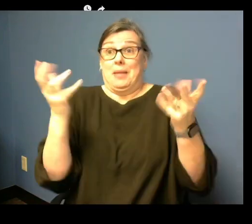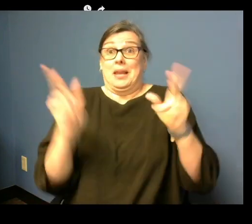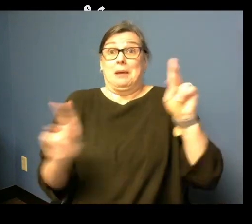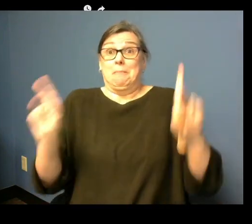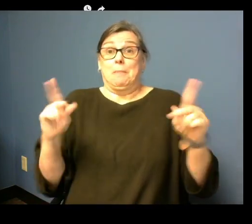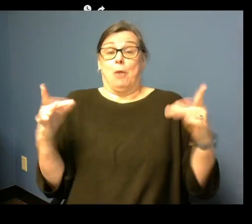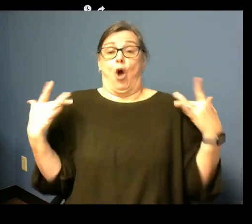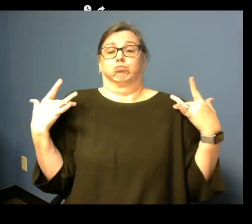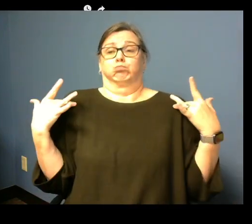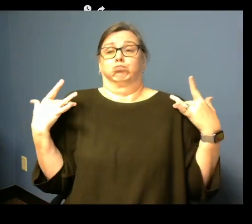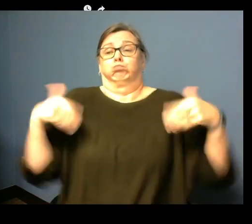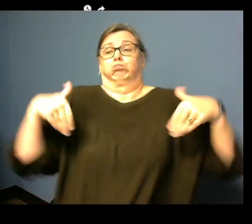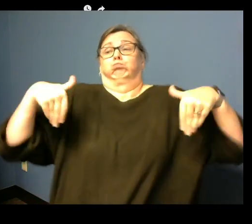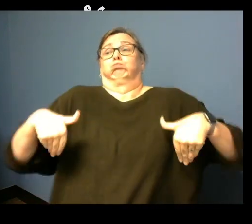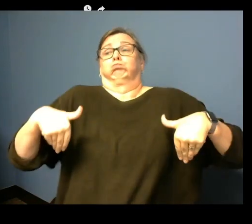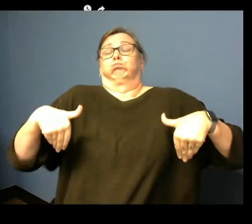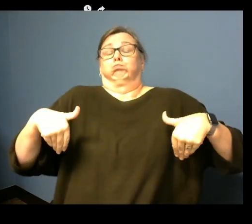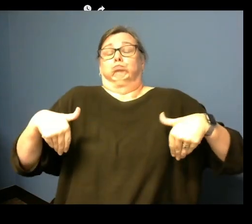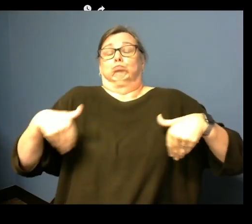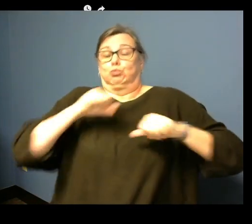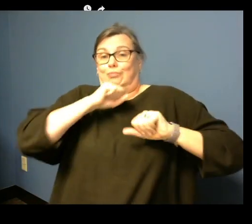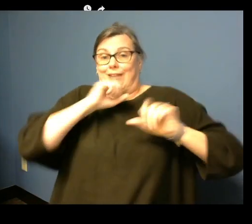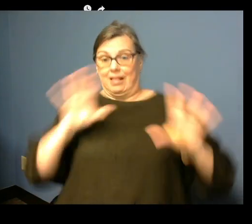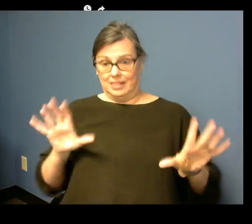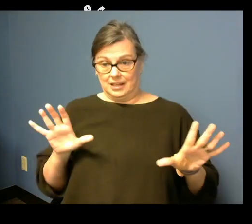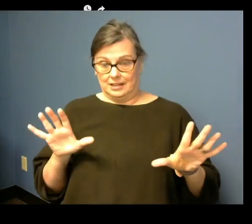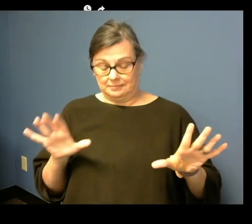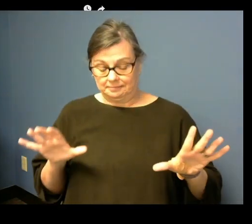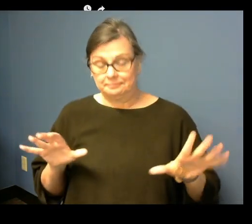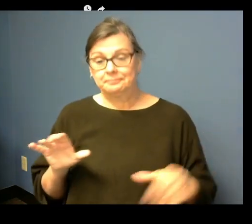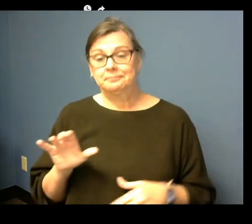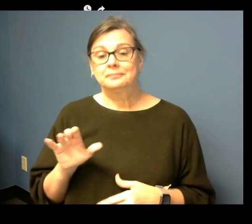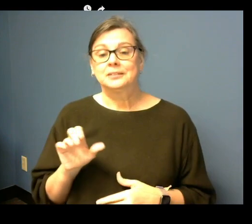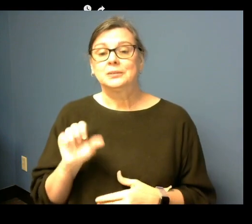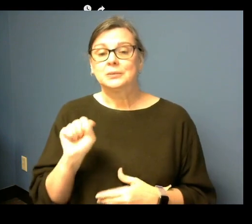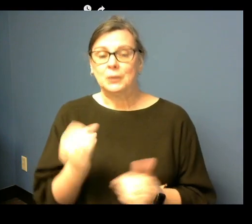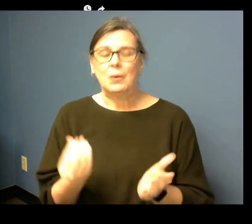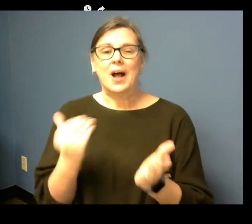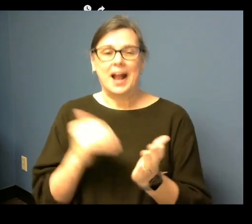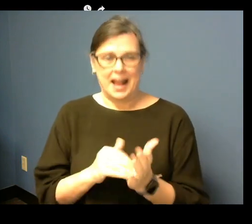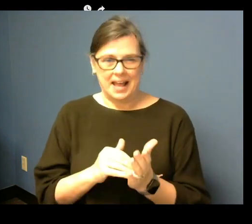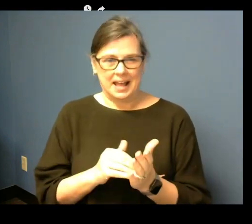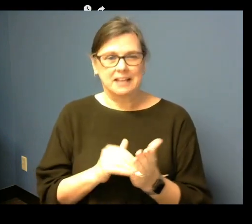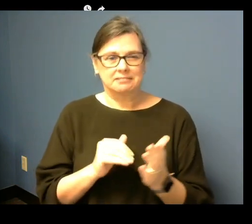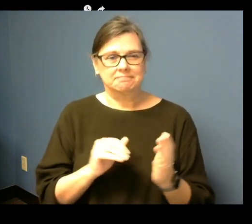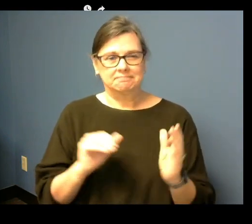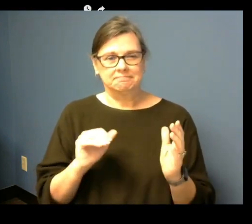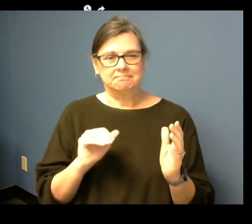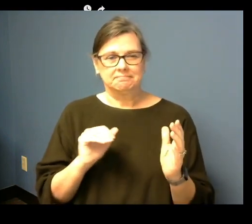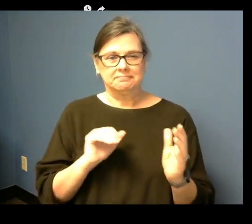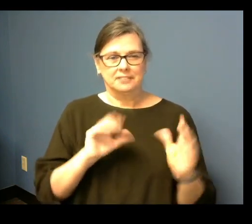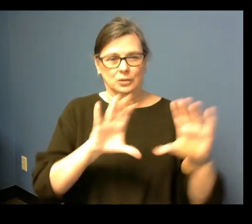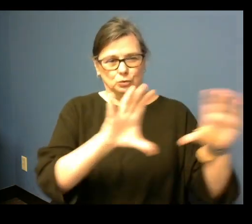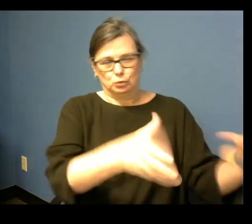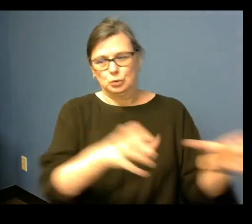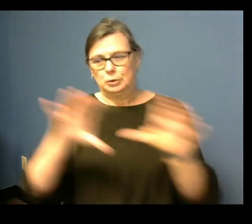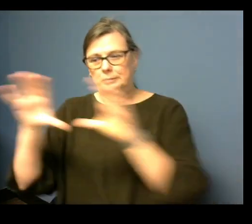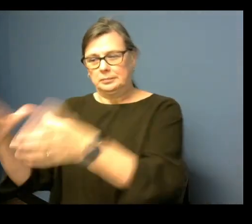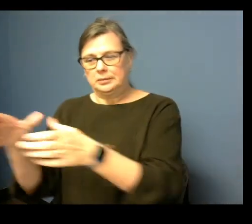some films on the populist, and then we'll look at some links and films too for progressives. Thanks.